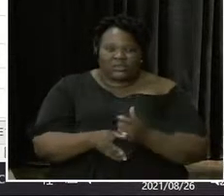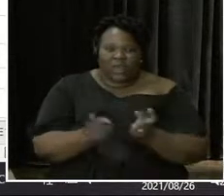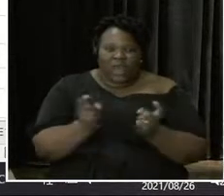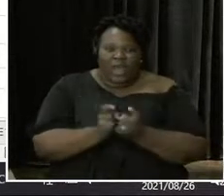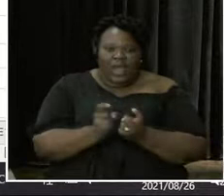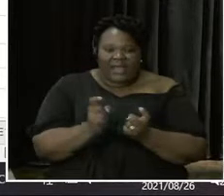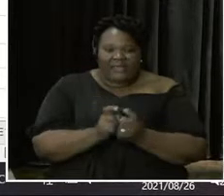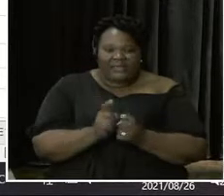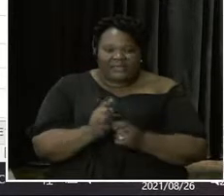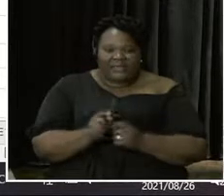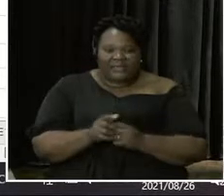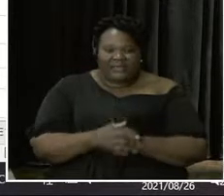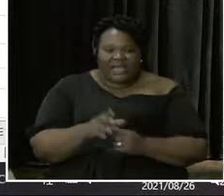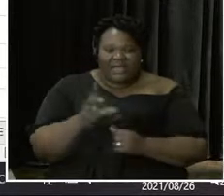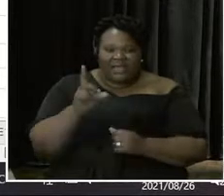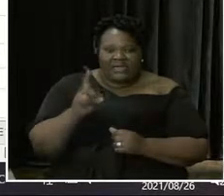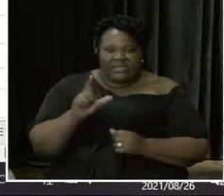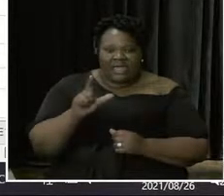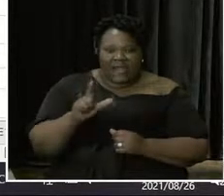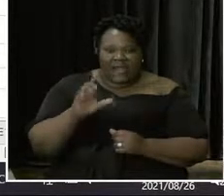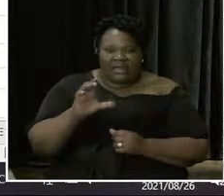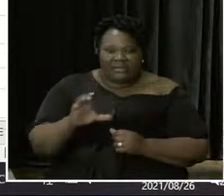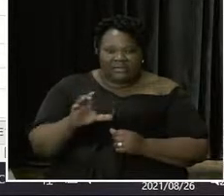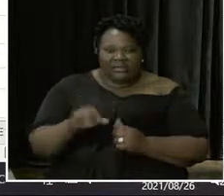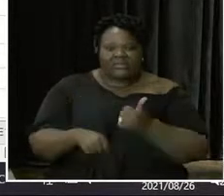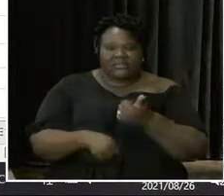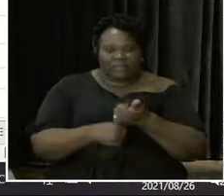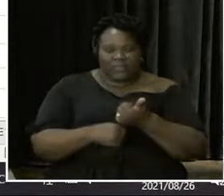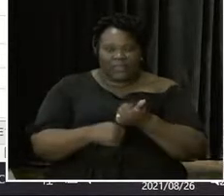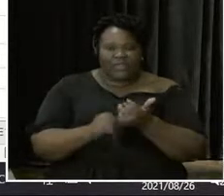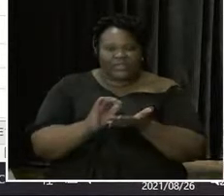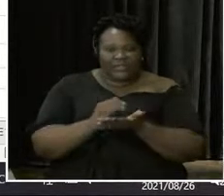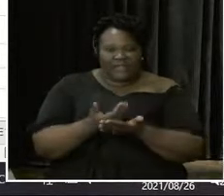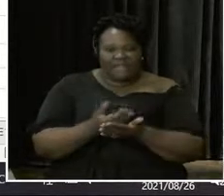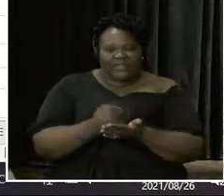Madam Speaker, the DLC supports the safety plan.